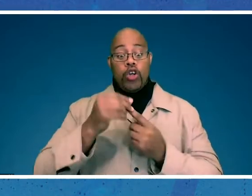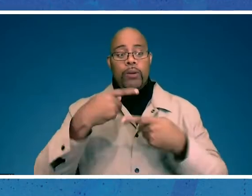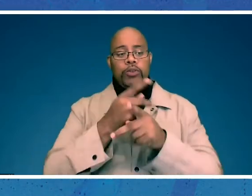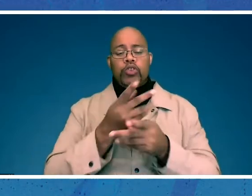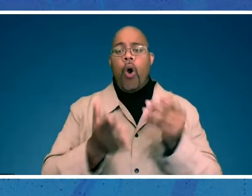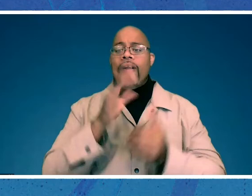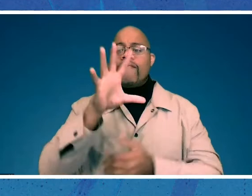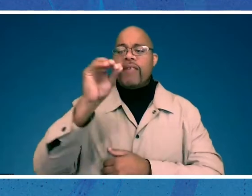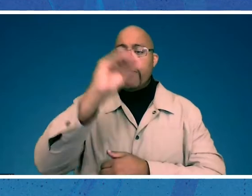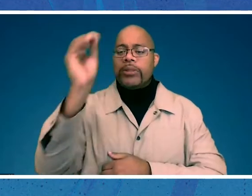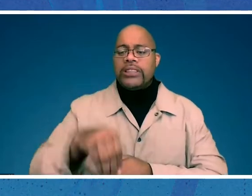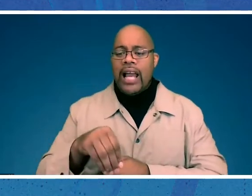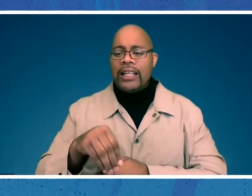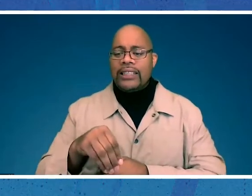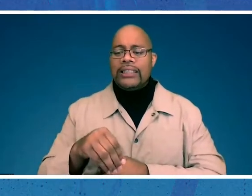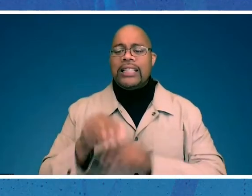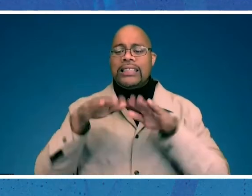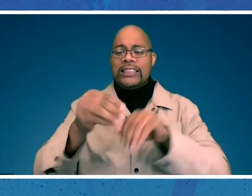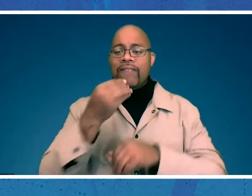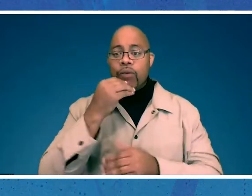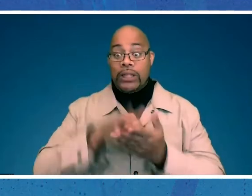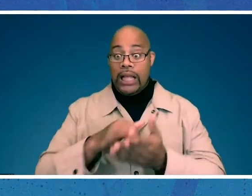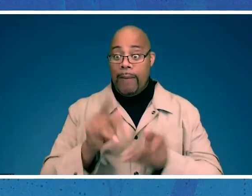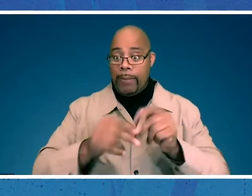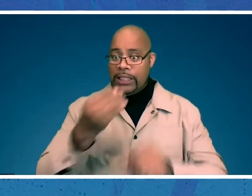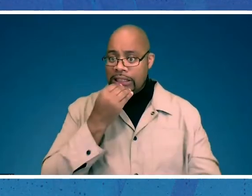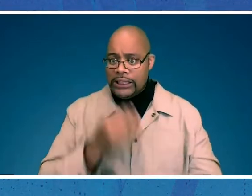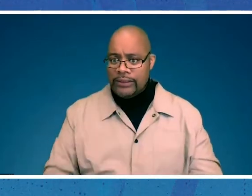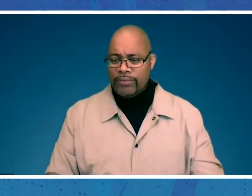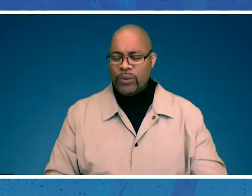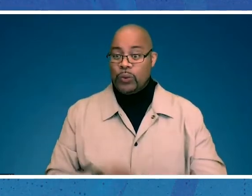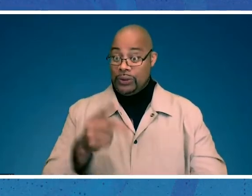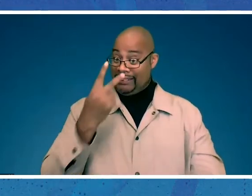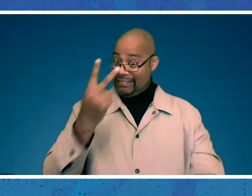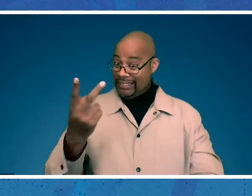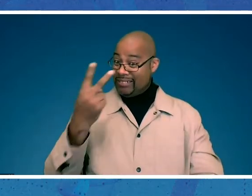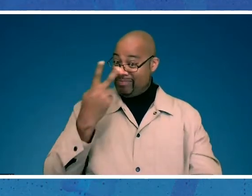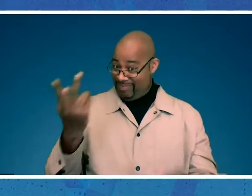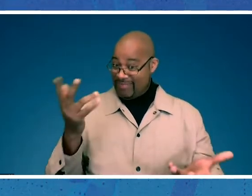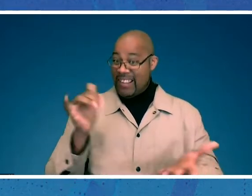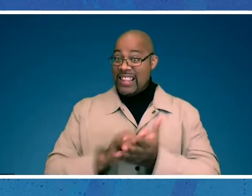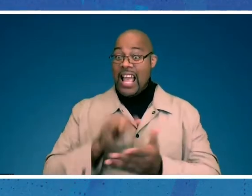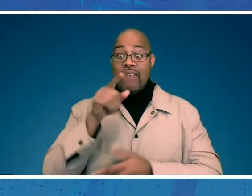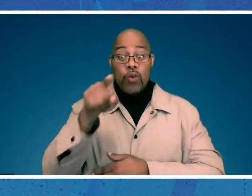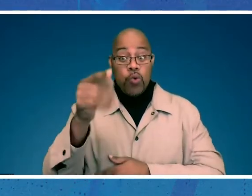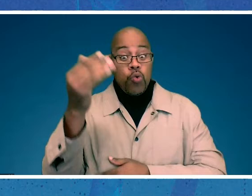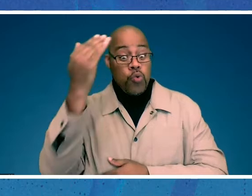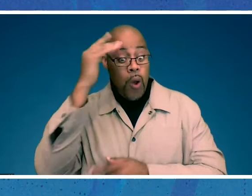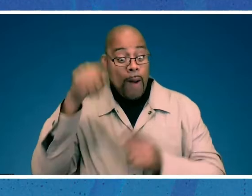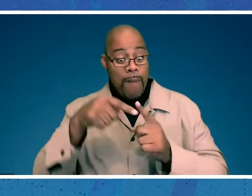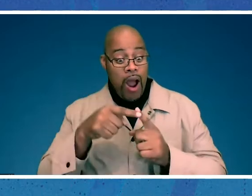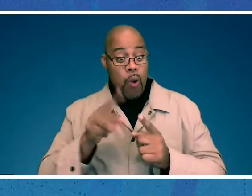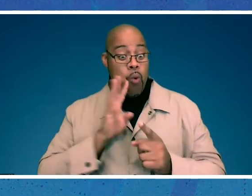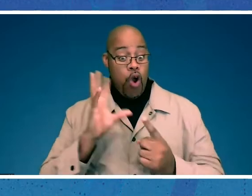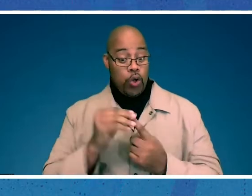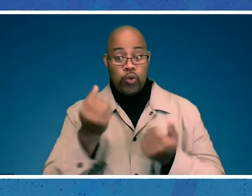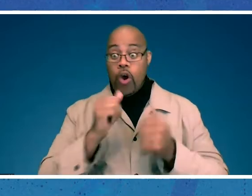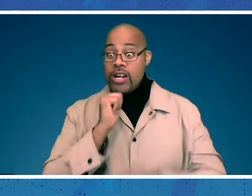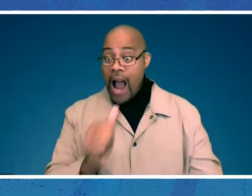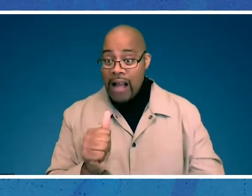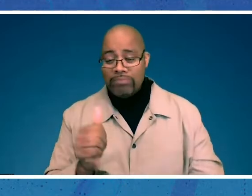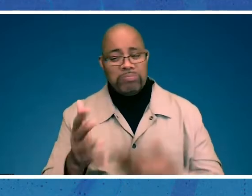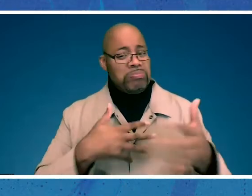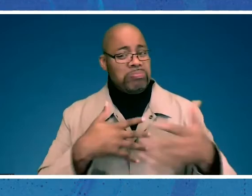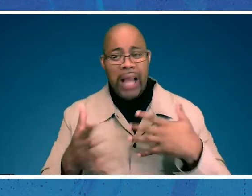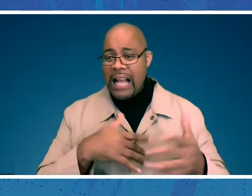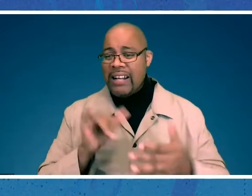50% of the seafood that's consumed. So as you can see, whether you knew about aquaculture or not,